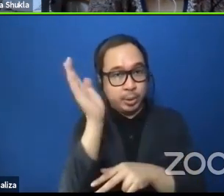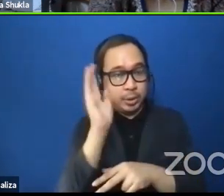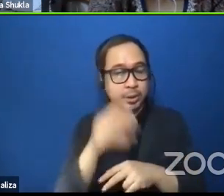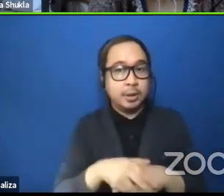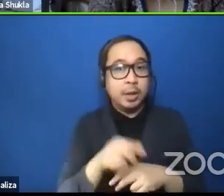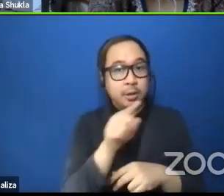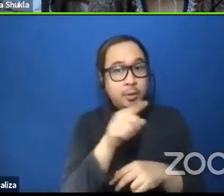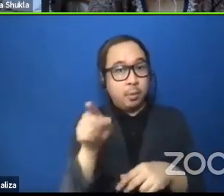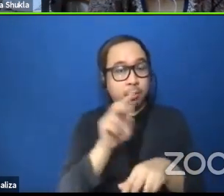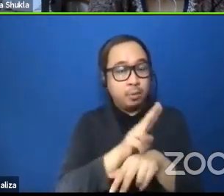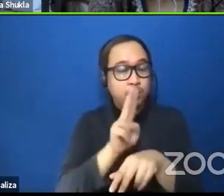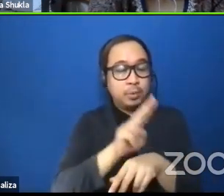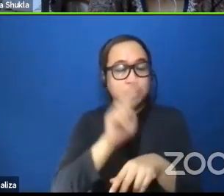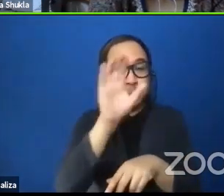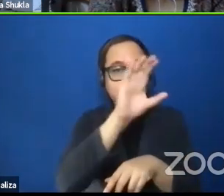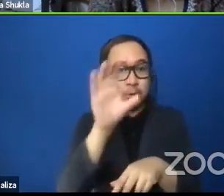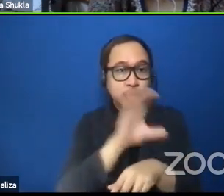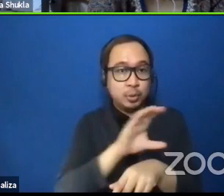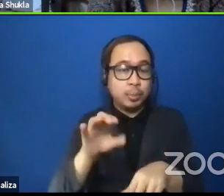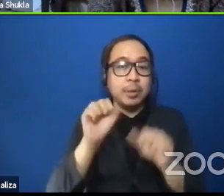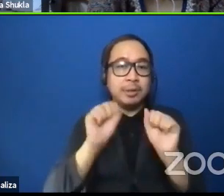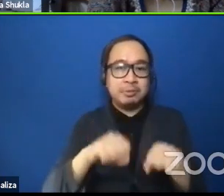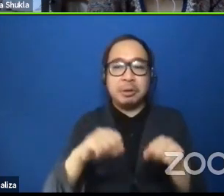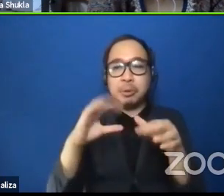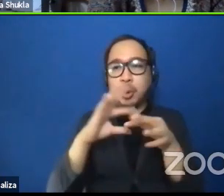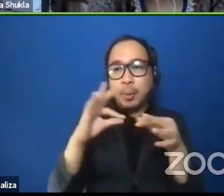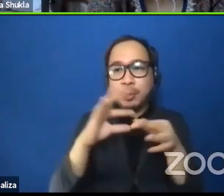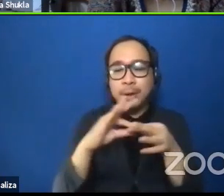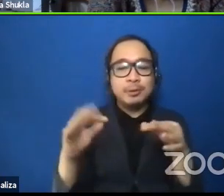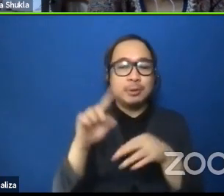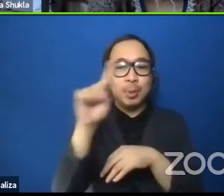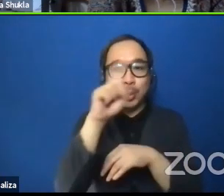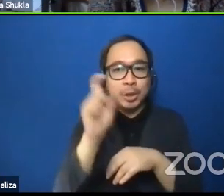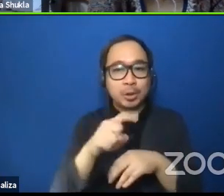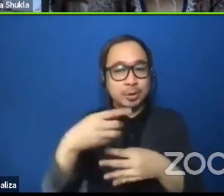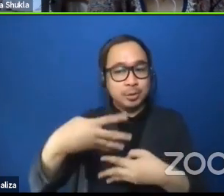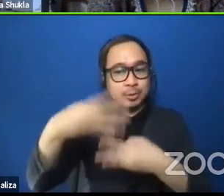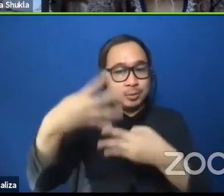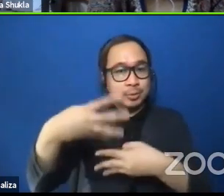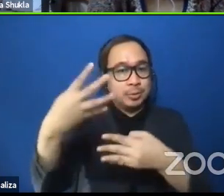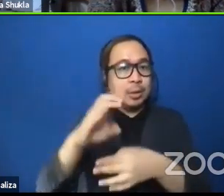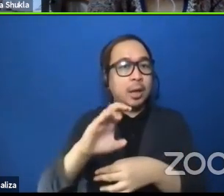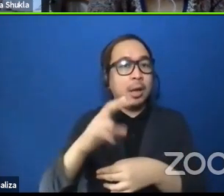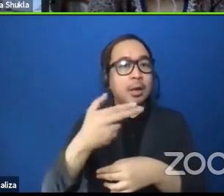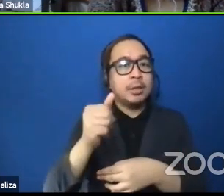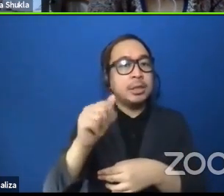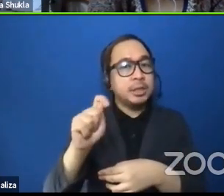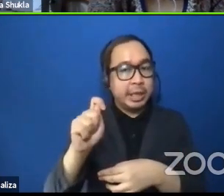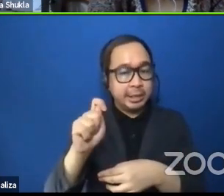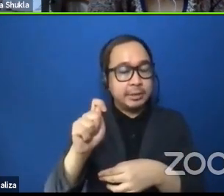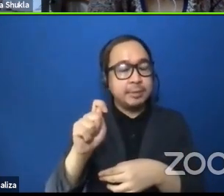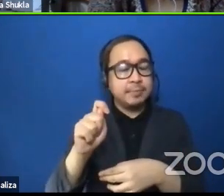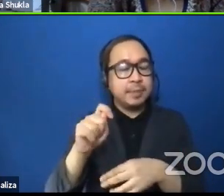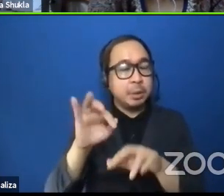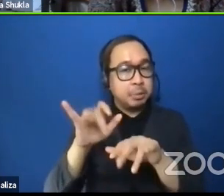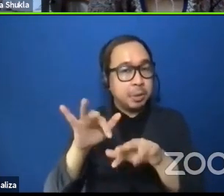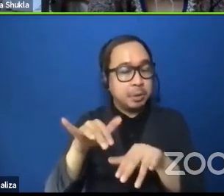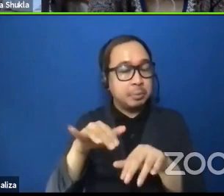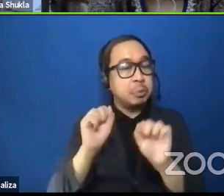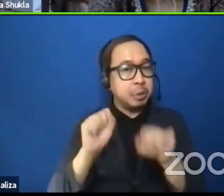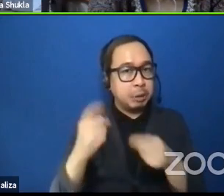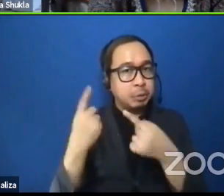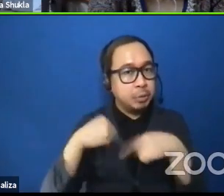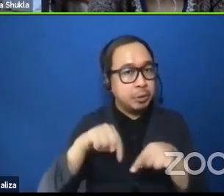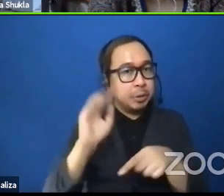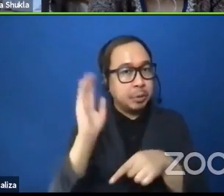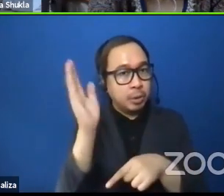platform can type in their comments and questions in the chat box. You can do so even as speakers present and not wait